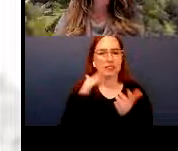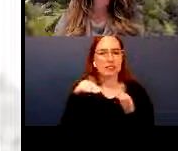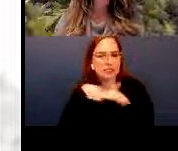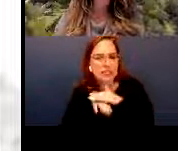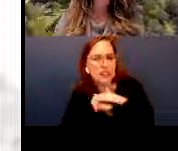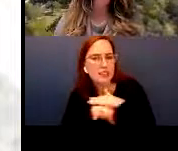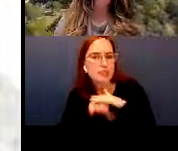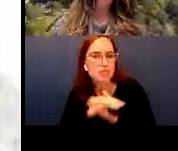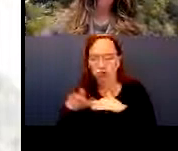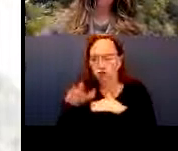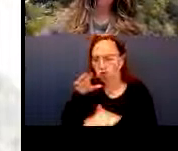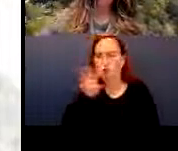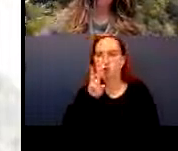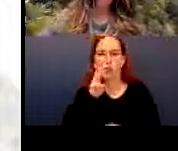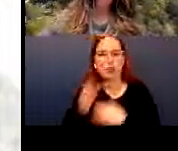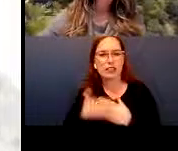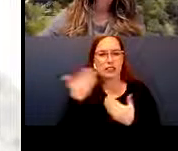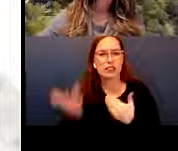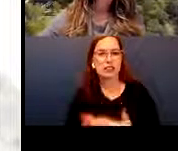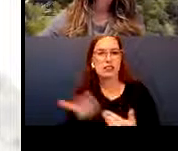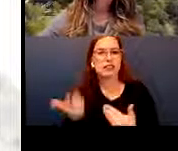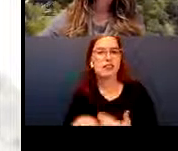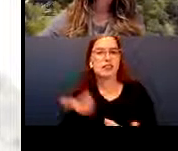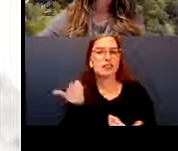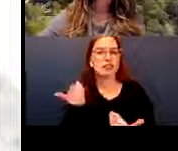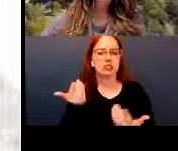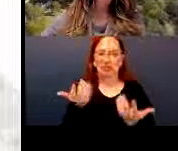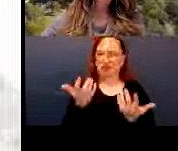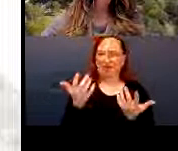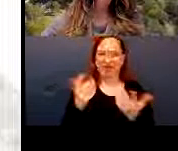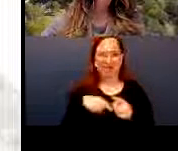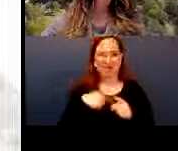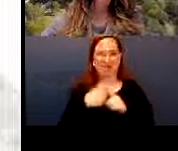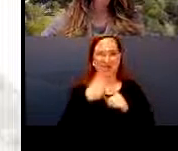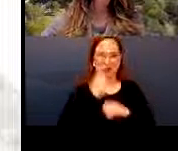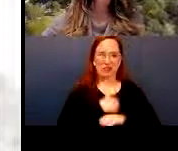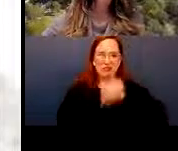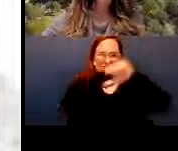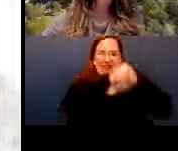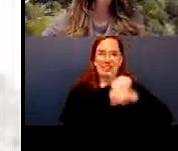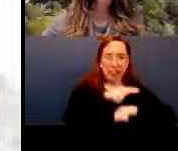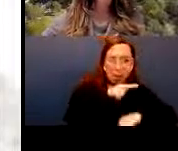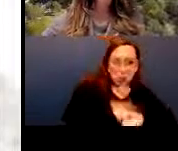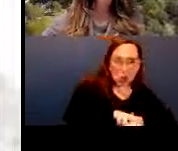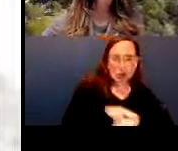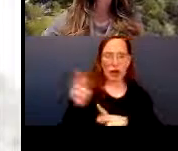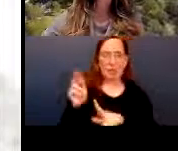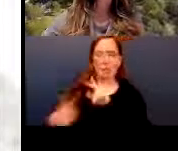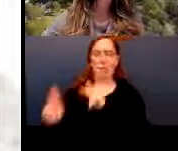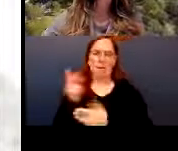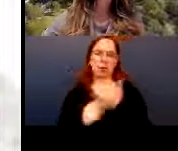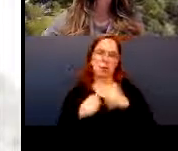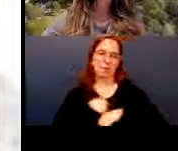accessibility to the water's edge. And it just better helps protect both the nature and the people going to this area.